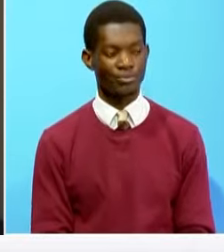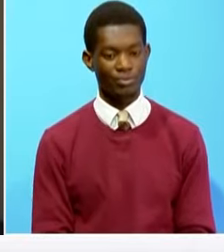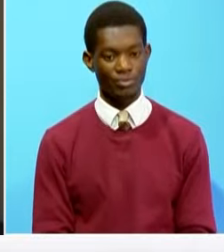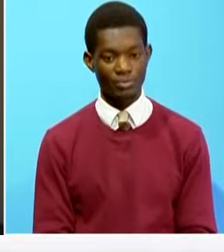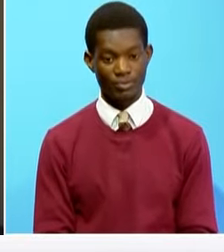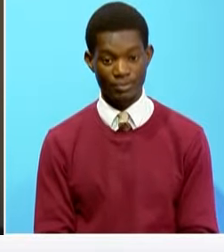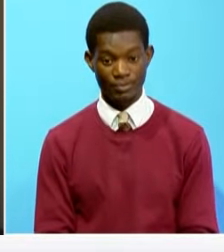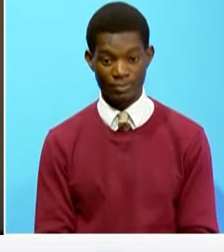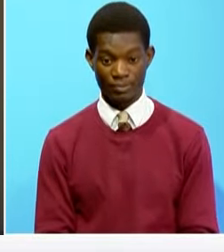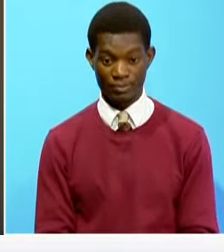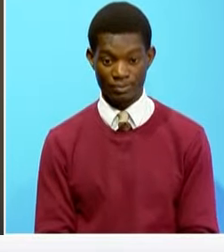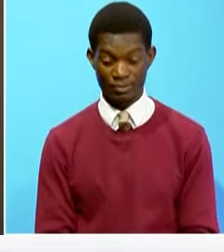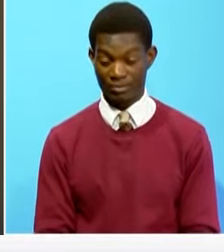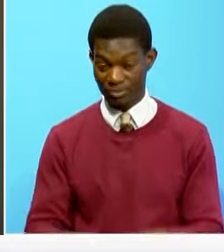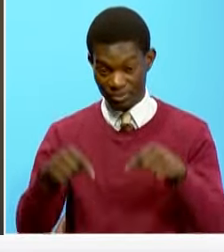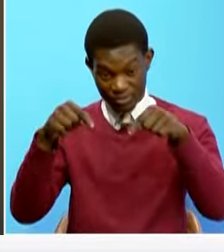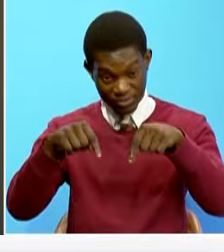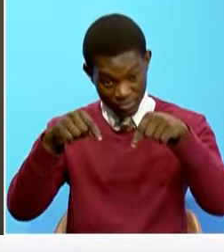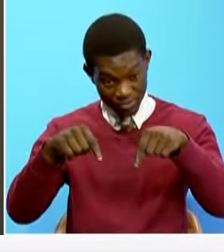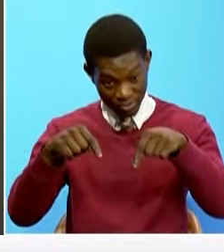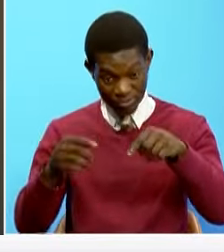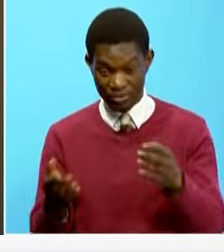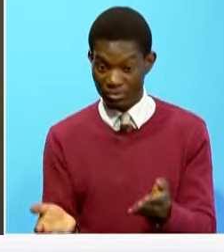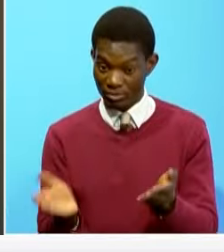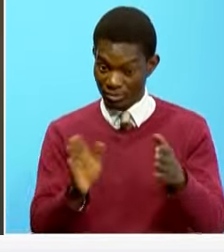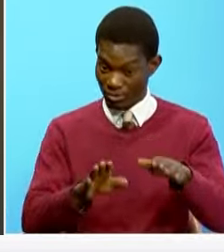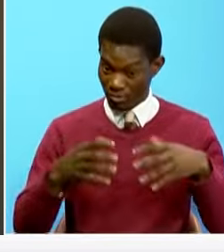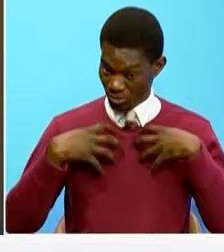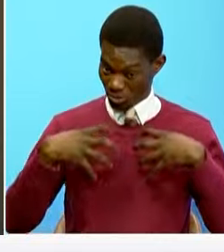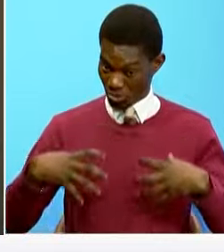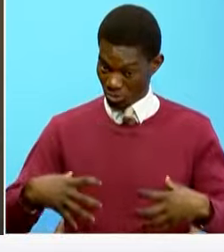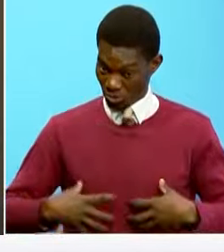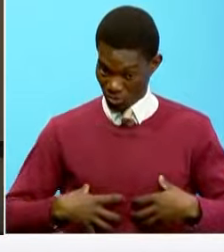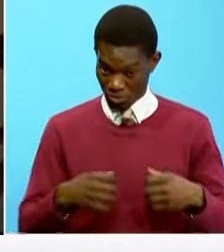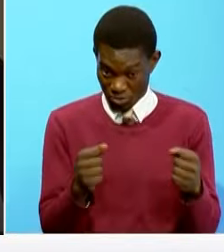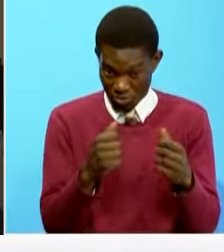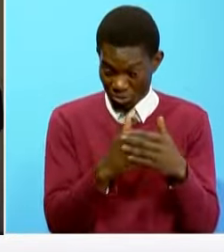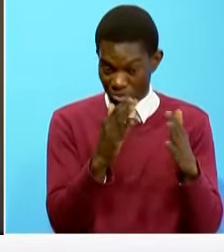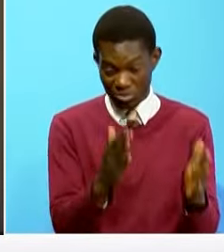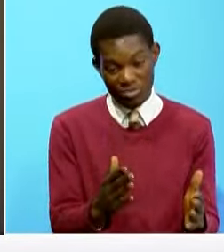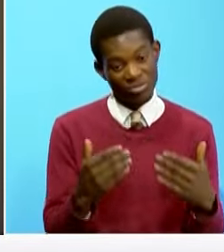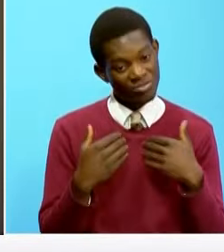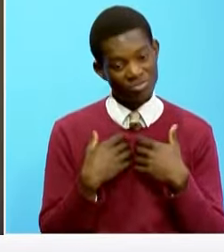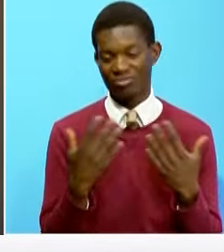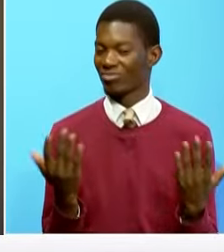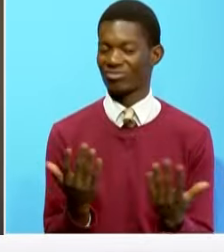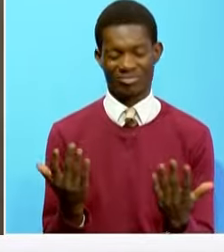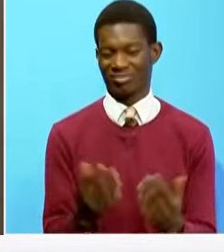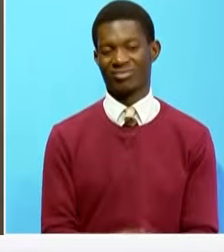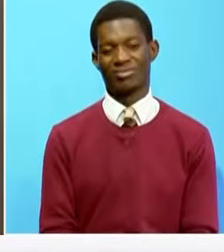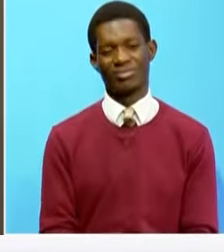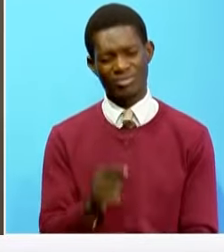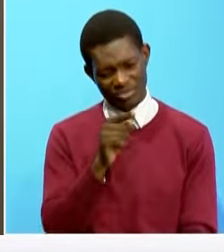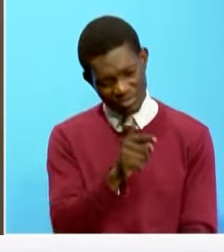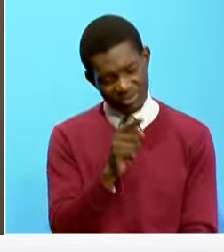you heard, that we have no mortuary here. And Chipangale has never had a mortuary before. So this is the first of its kind. And